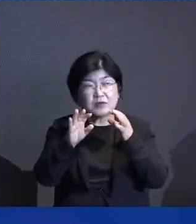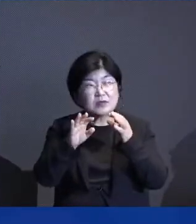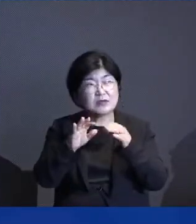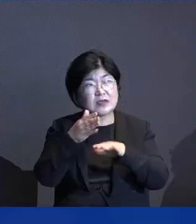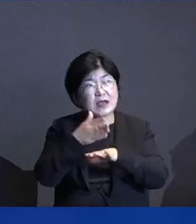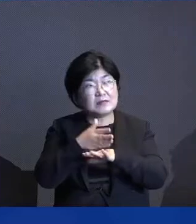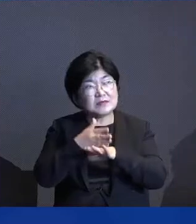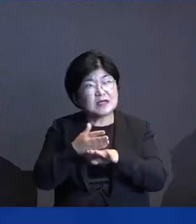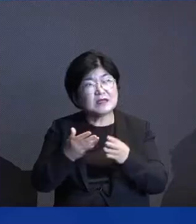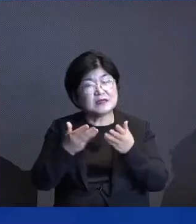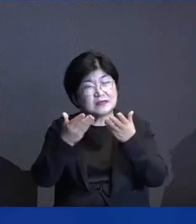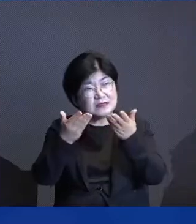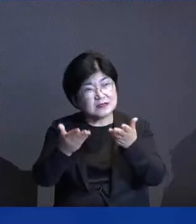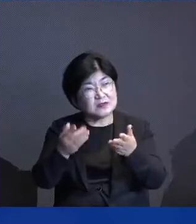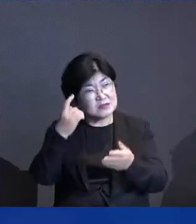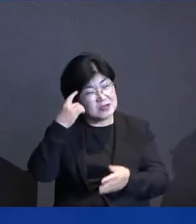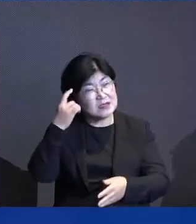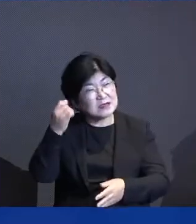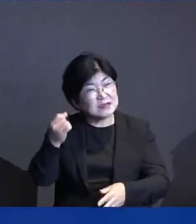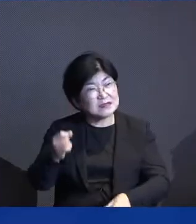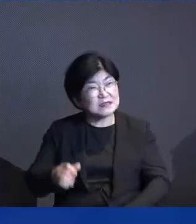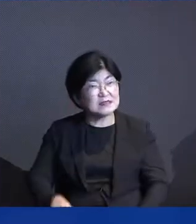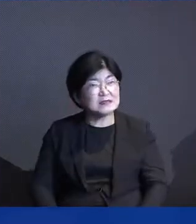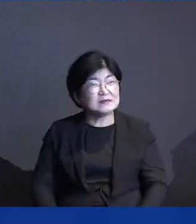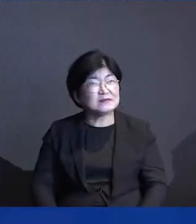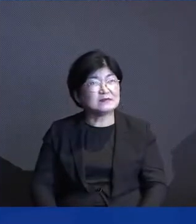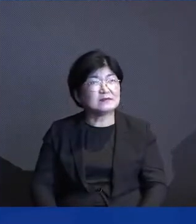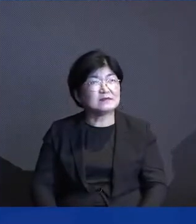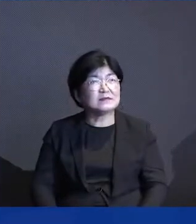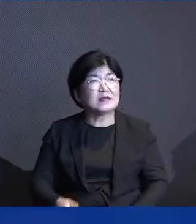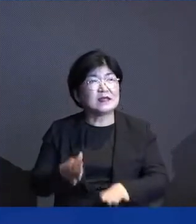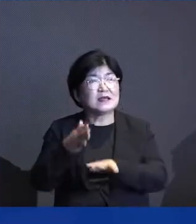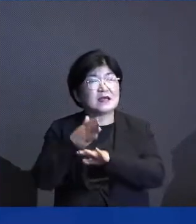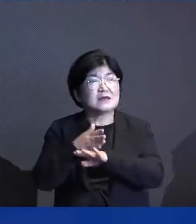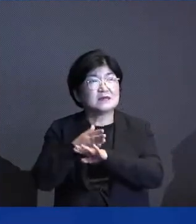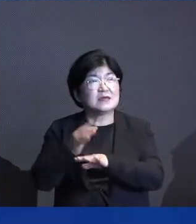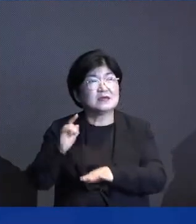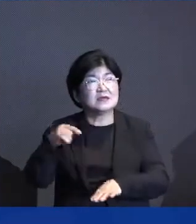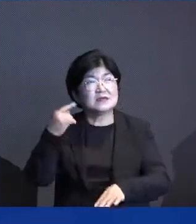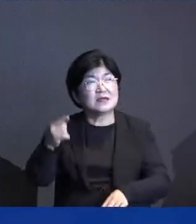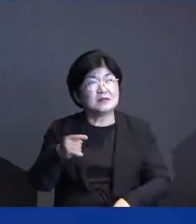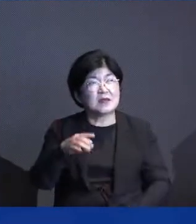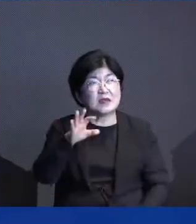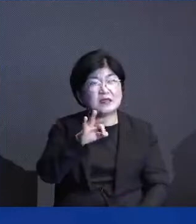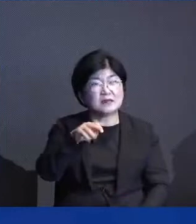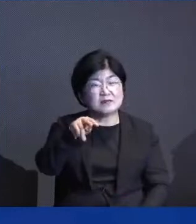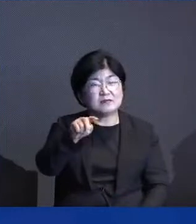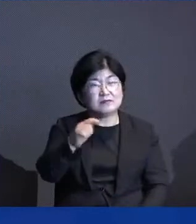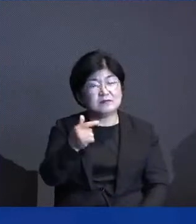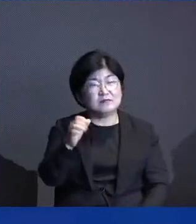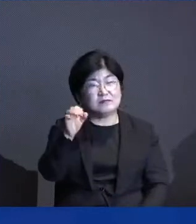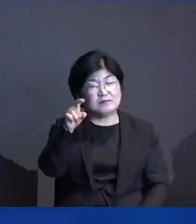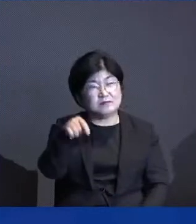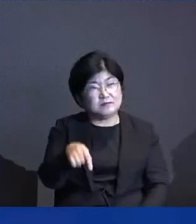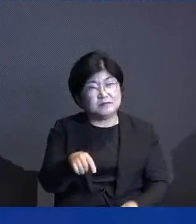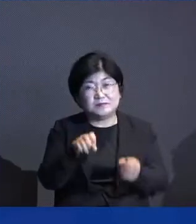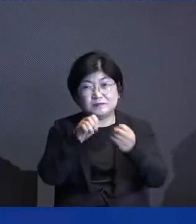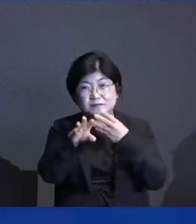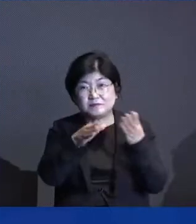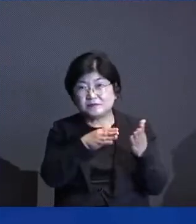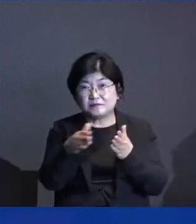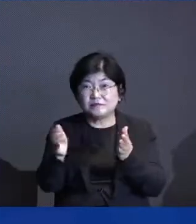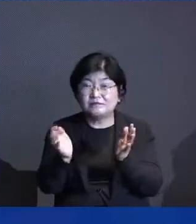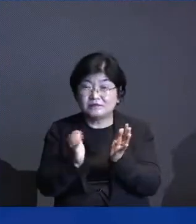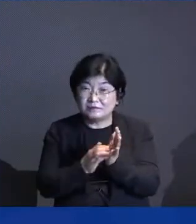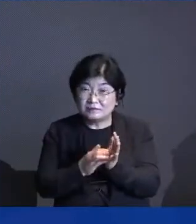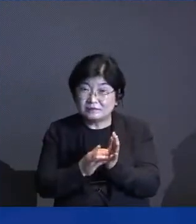Ha. Thank you. And Dr. Lee, Dr. Sunwoo Lee. Yes, I'm here. Okay, so